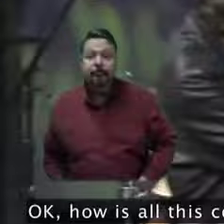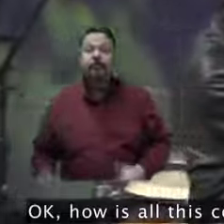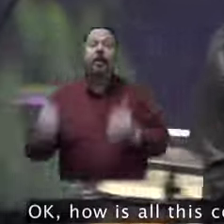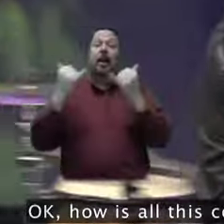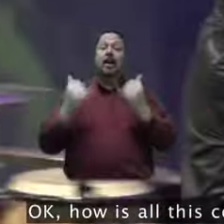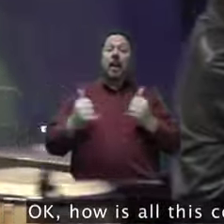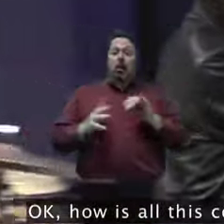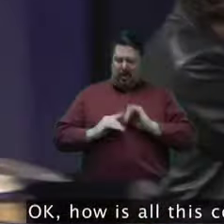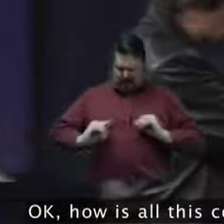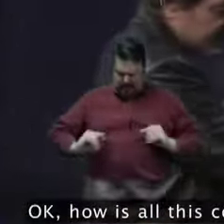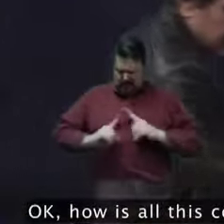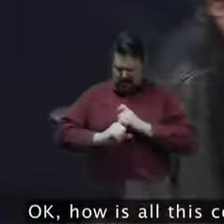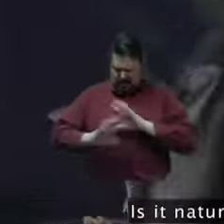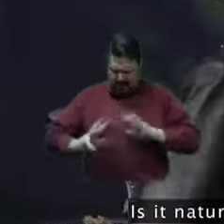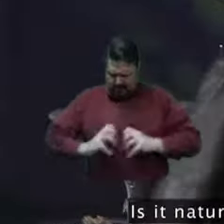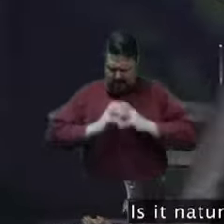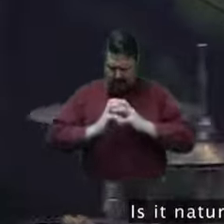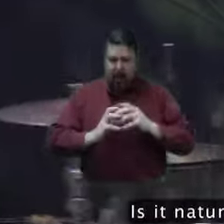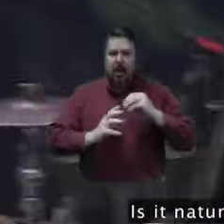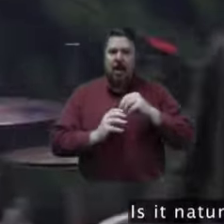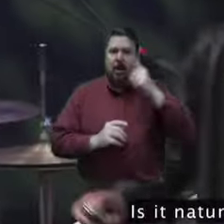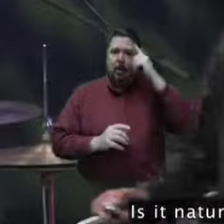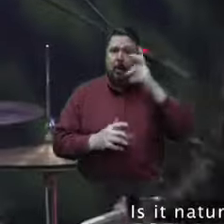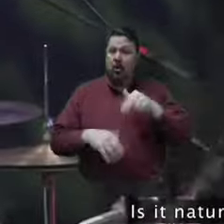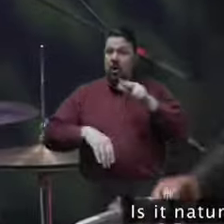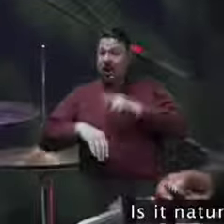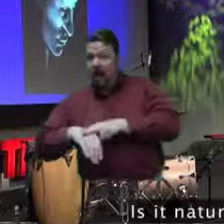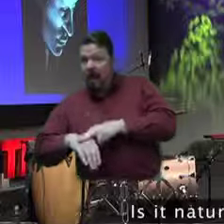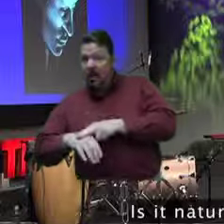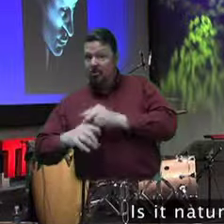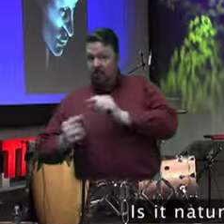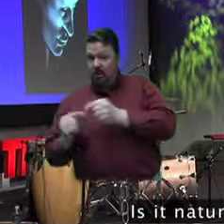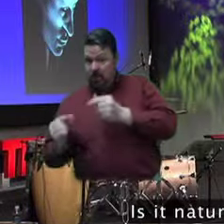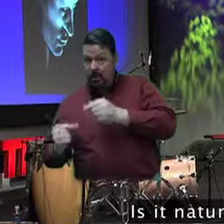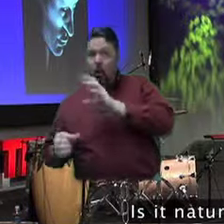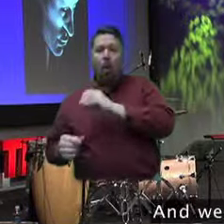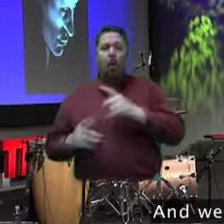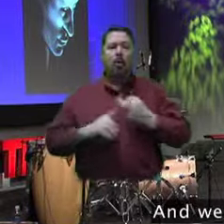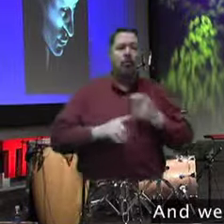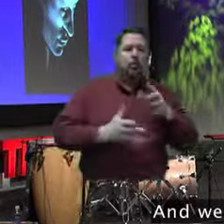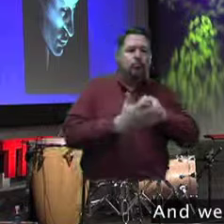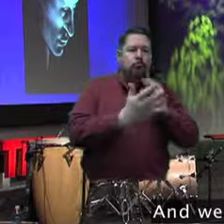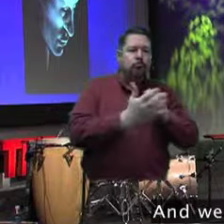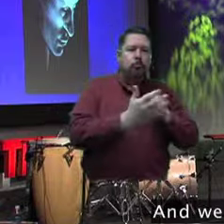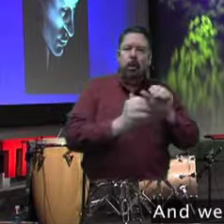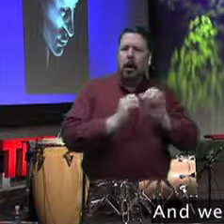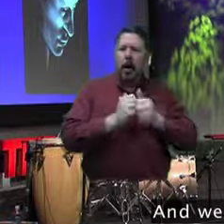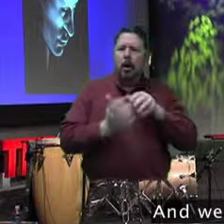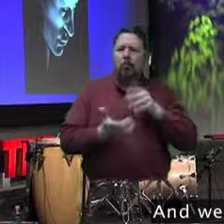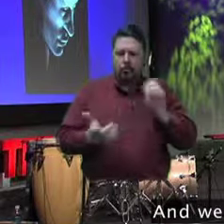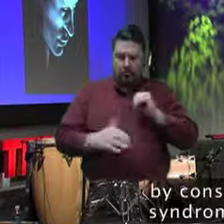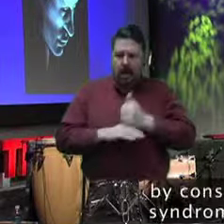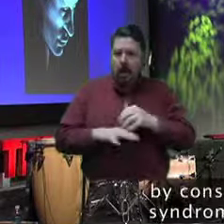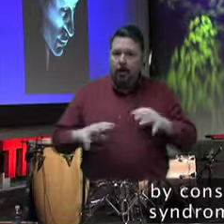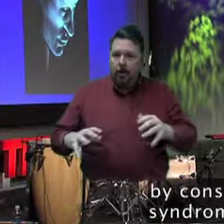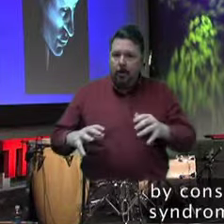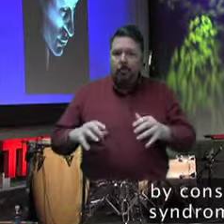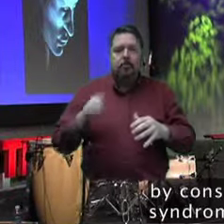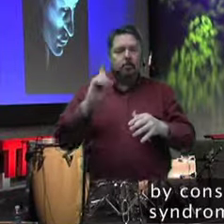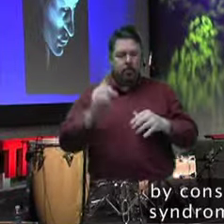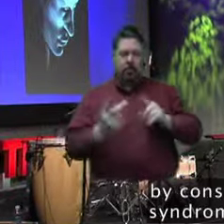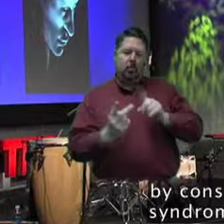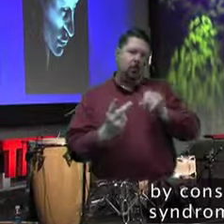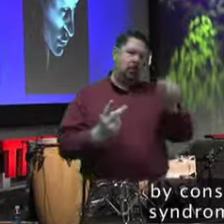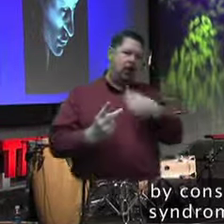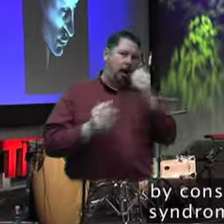How is all this complex circuitry set up in the brain? Is it nature, genes, or is it nurture? And we approach this problem by considering another